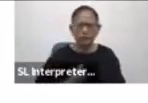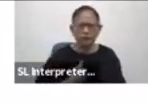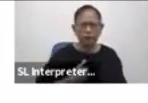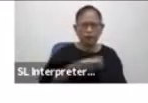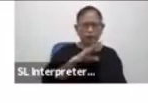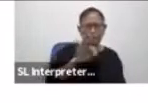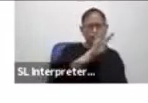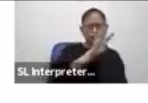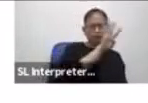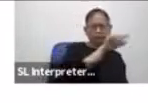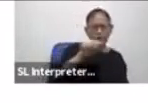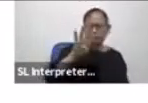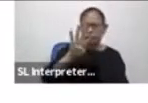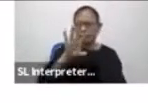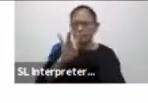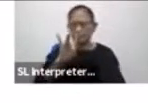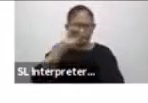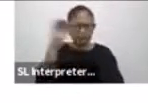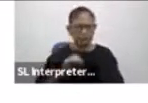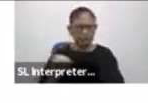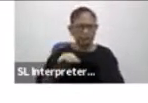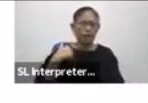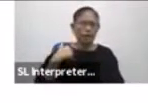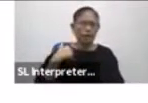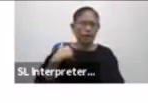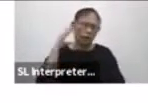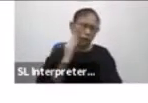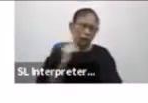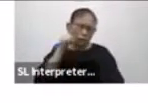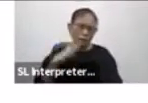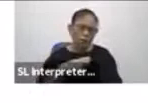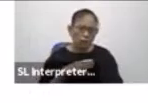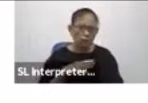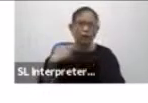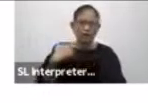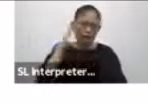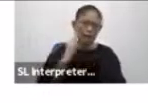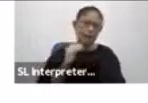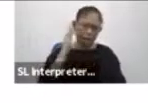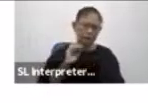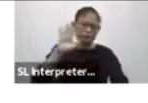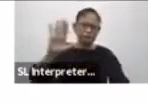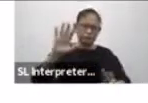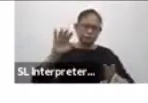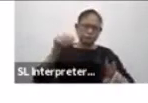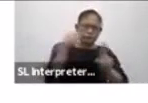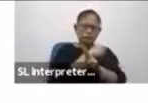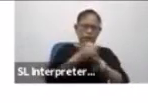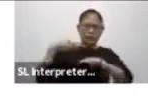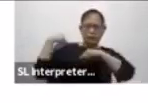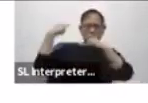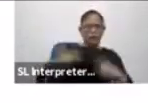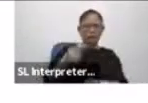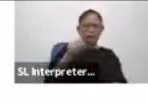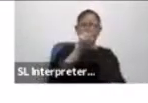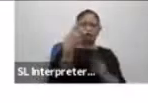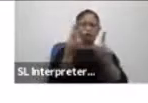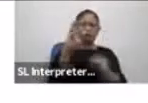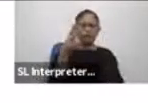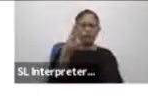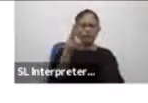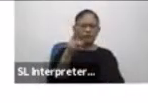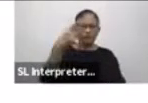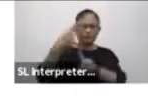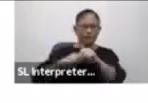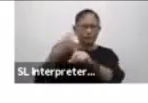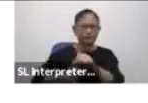to 48% of women have experienced intimate partner violence in the last 12 months. And if you look at the analysis of this two